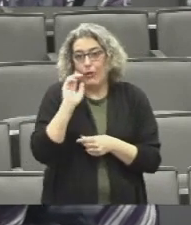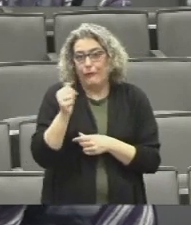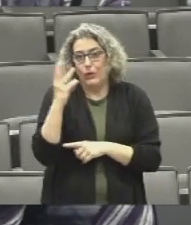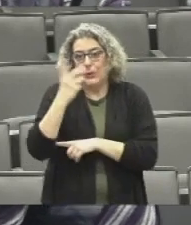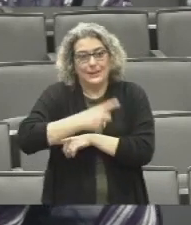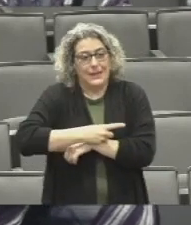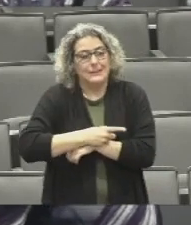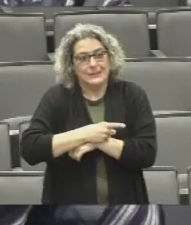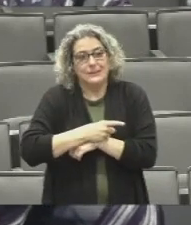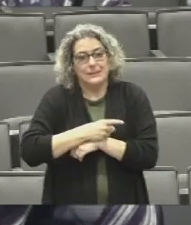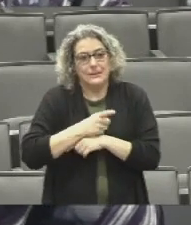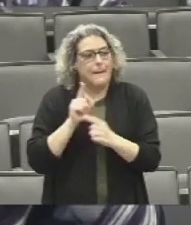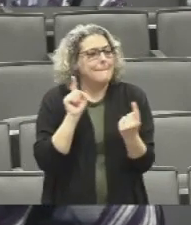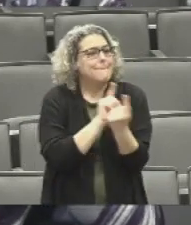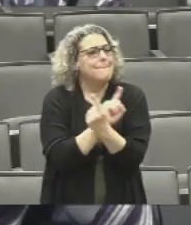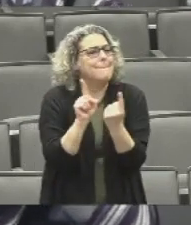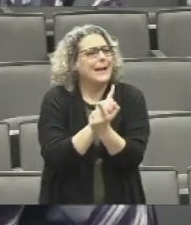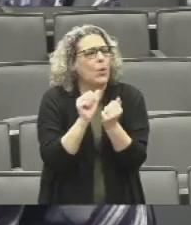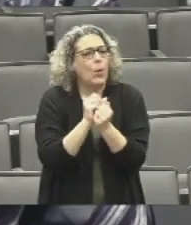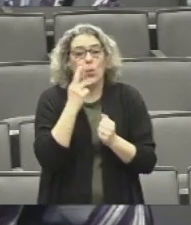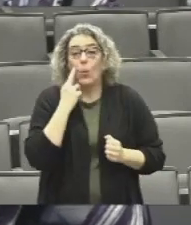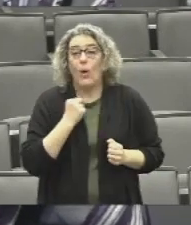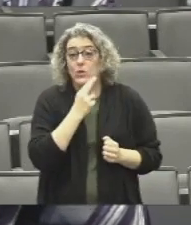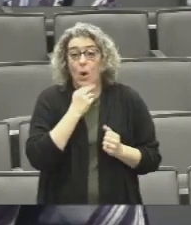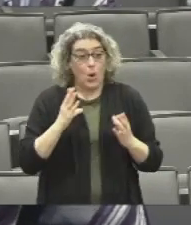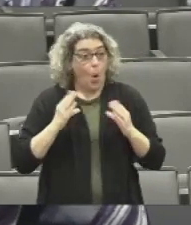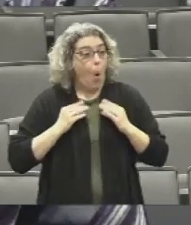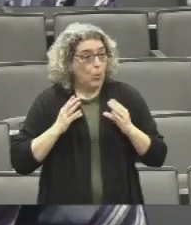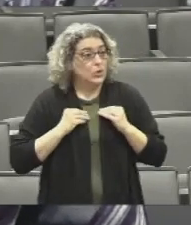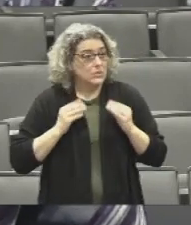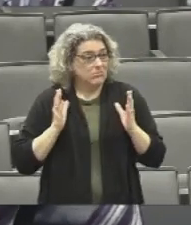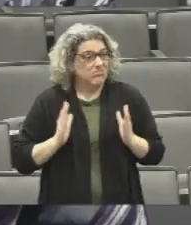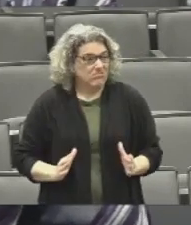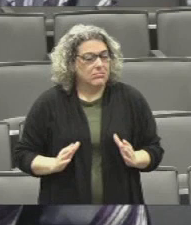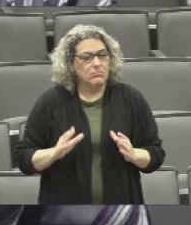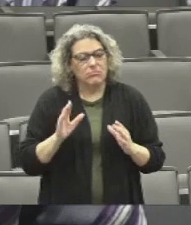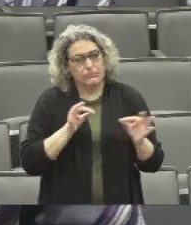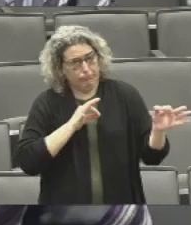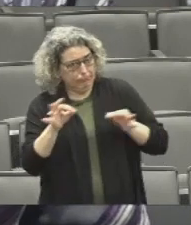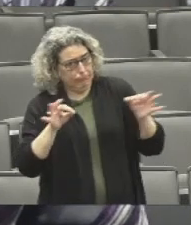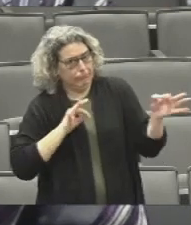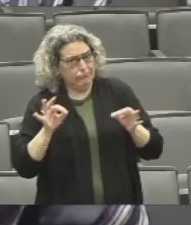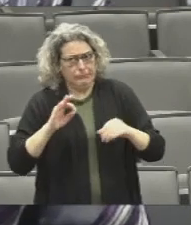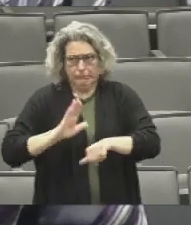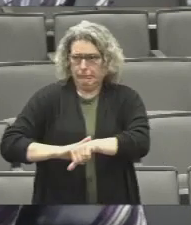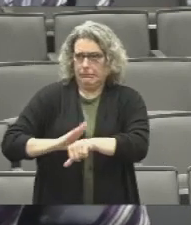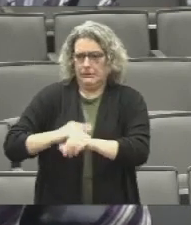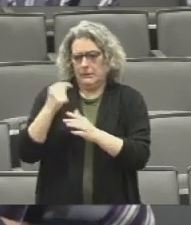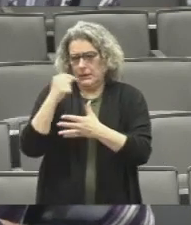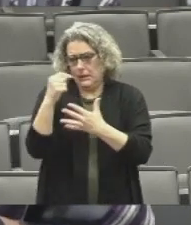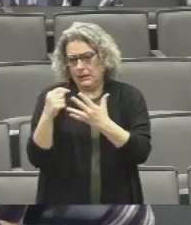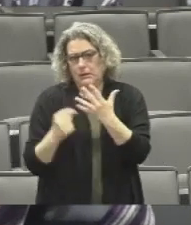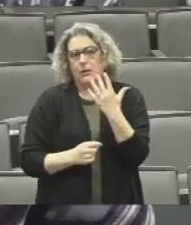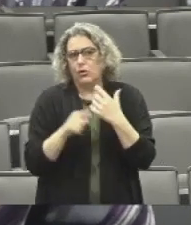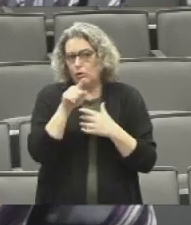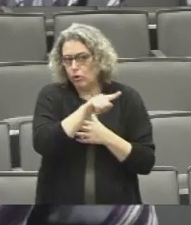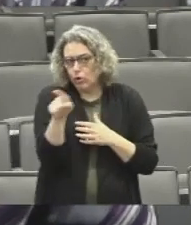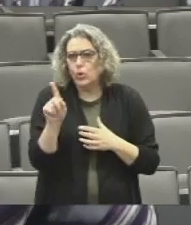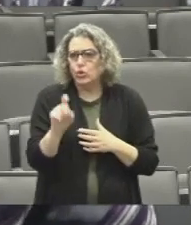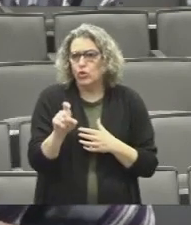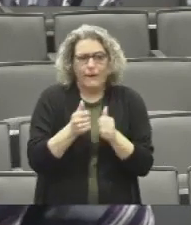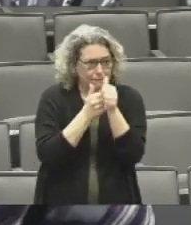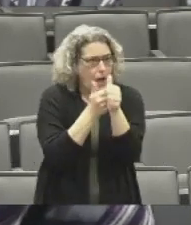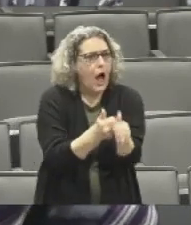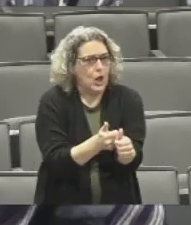to meet with restaurant owners and say, these are the guidelines that you really should